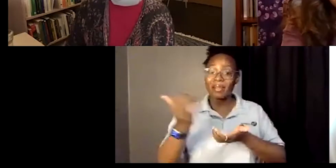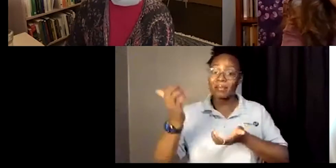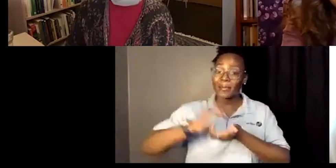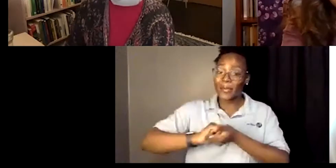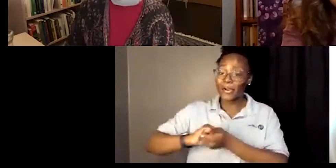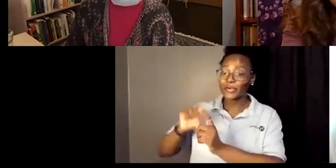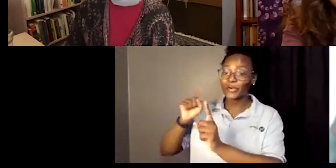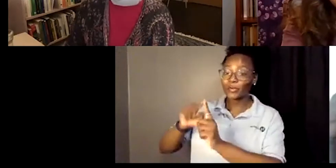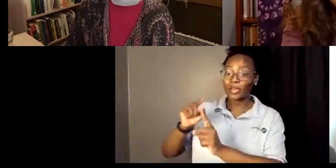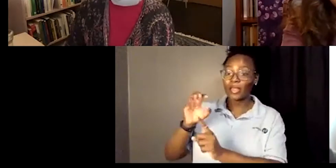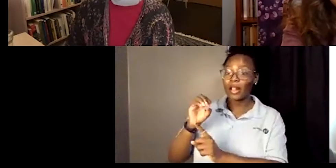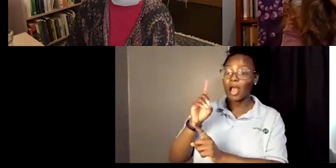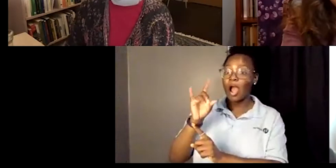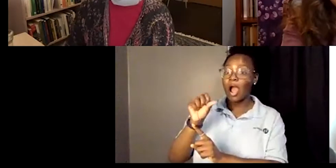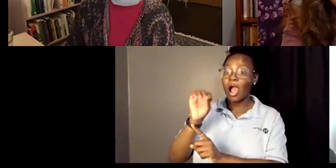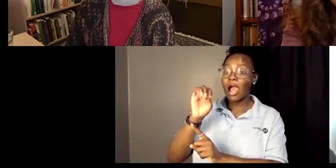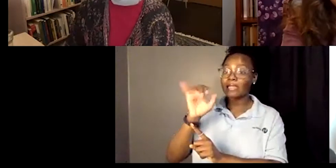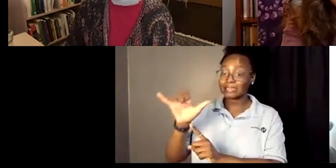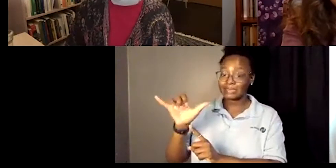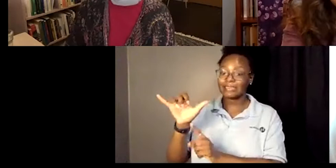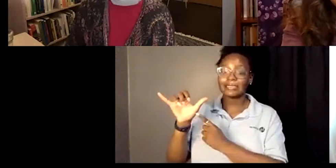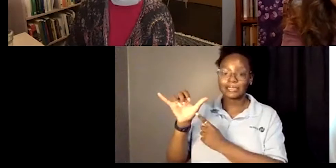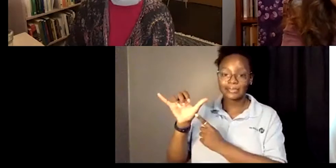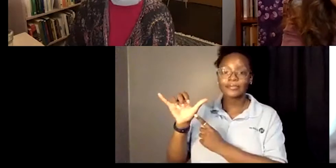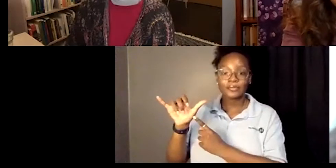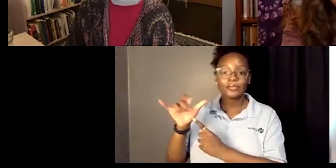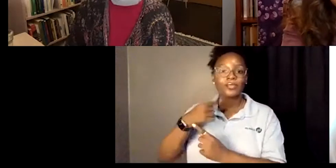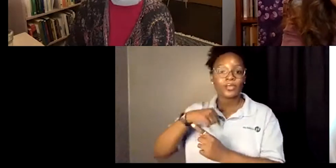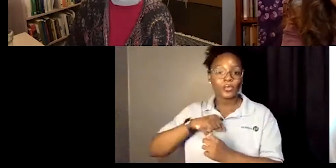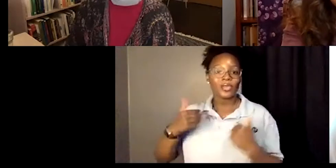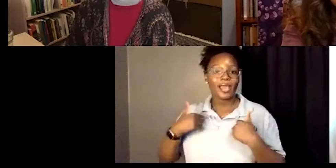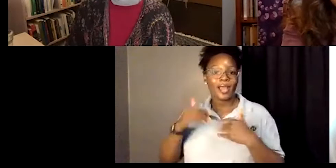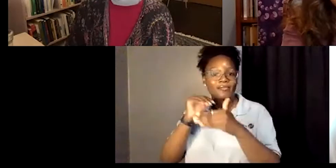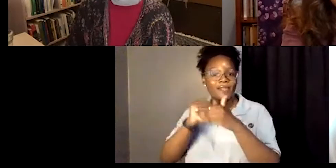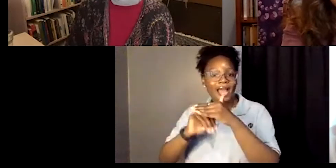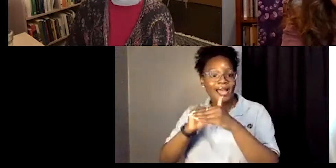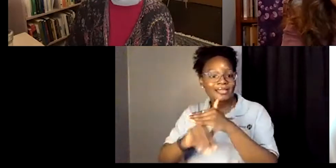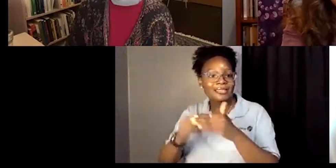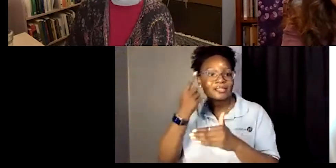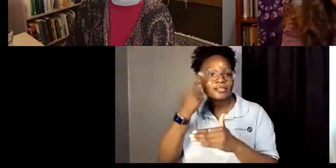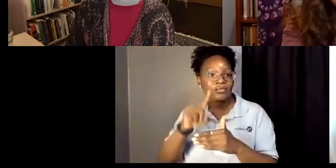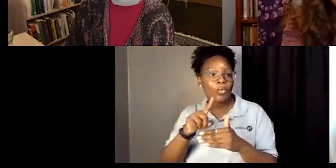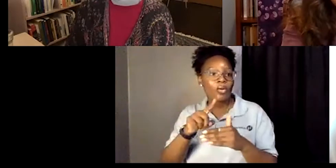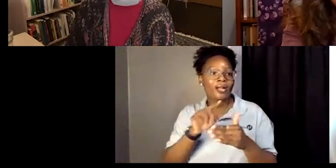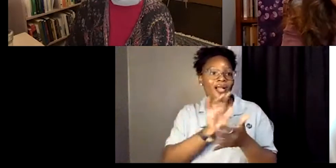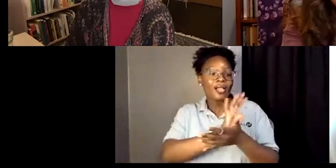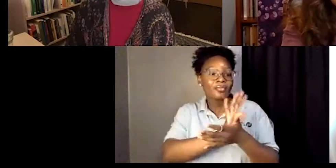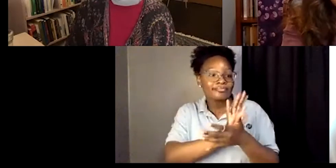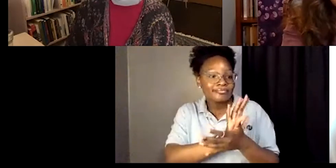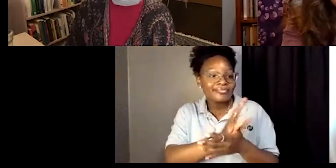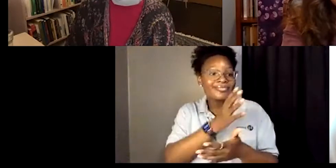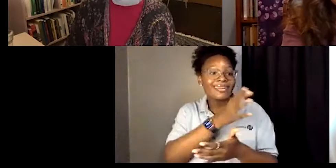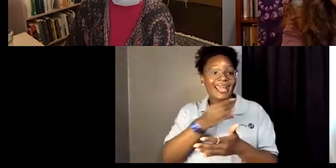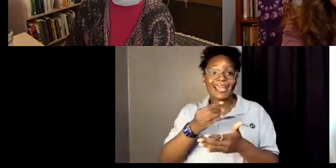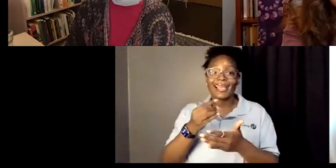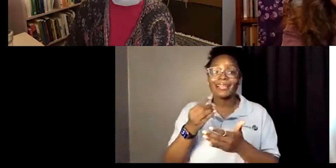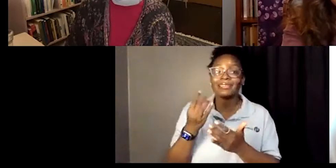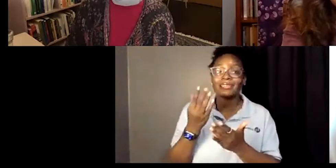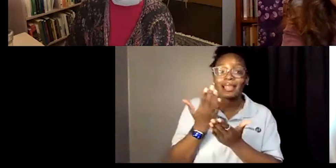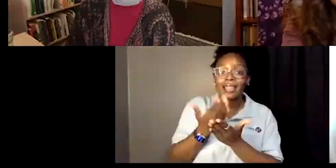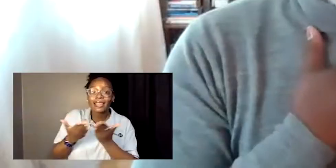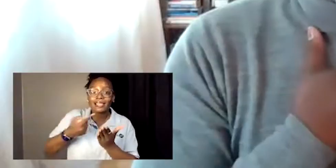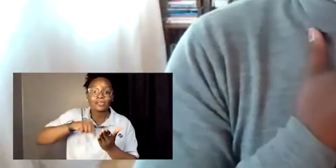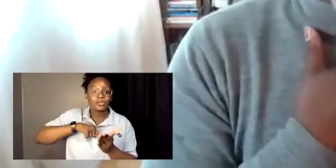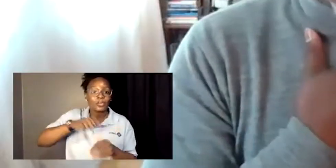corporations access the screening and the materials, and hopefully to engage all of you in conversations,